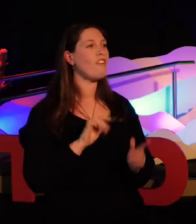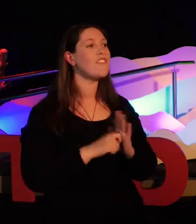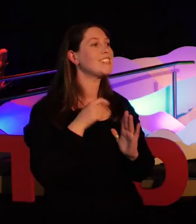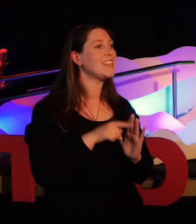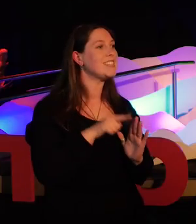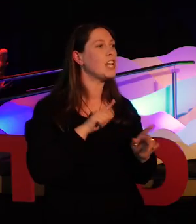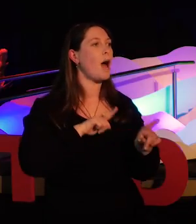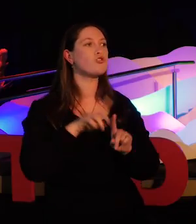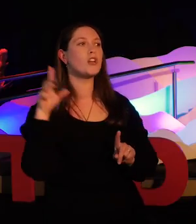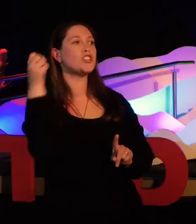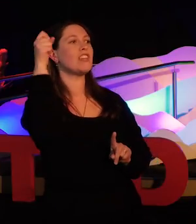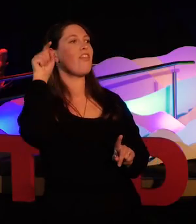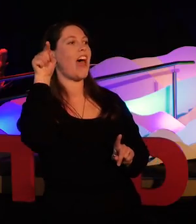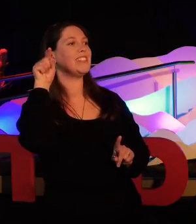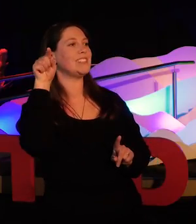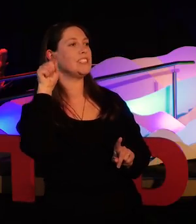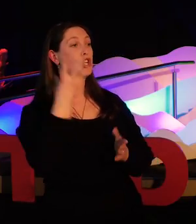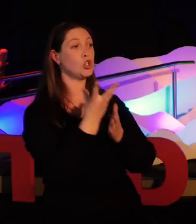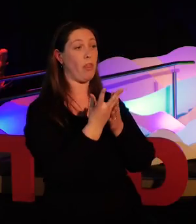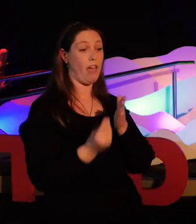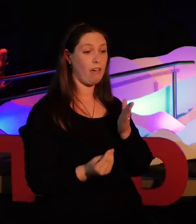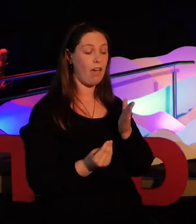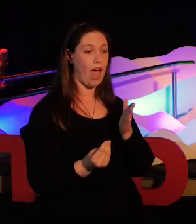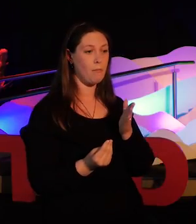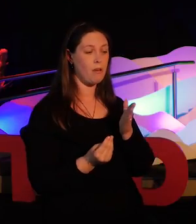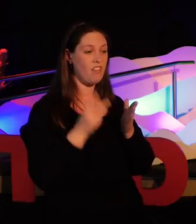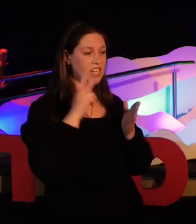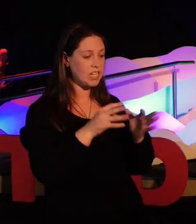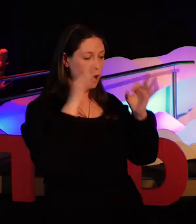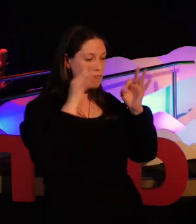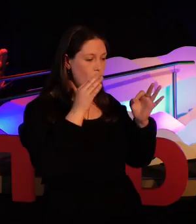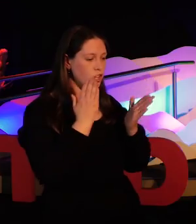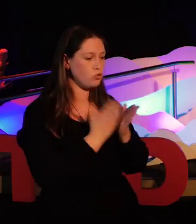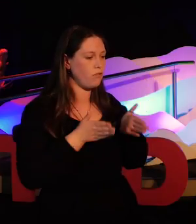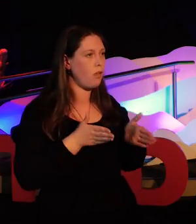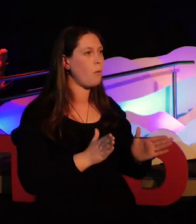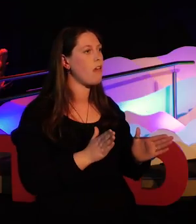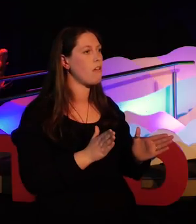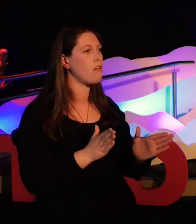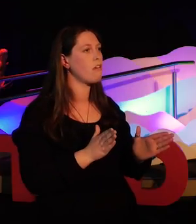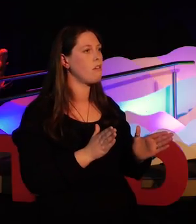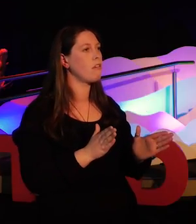create this. So they look at this gap in perfect truthfulness.